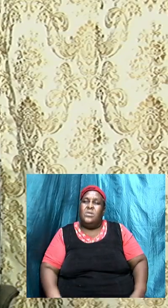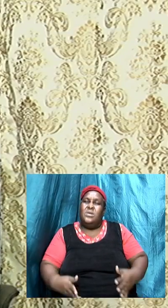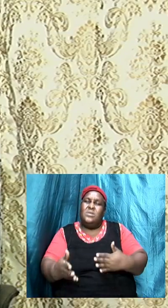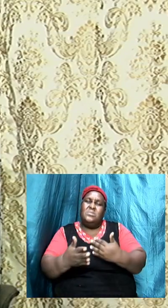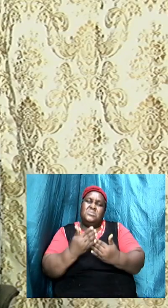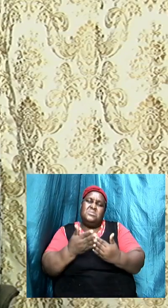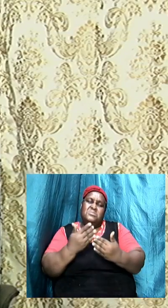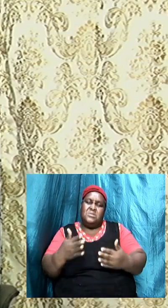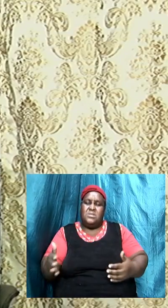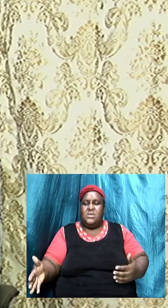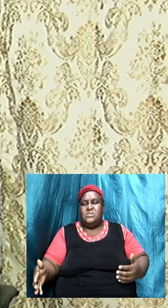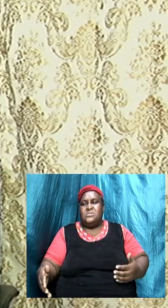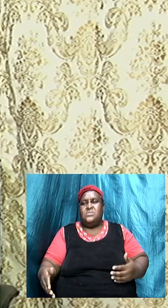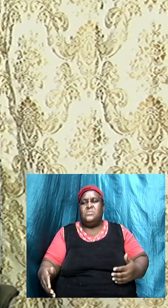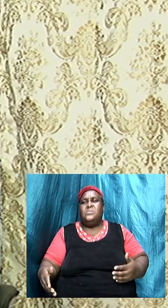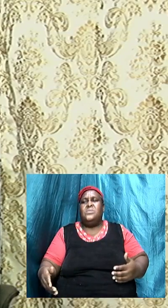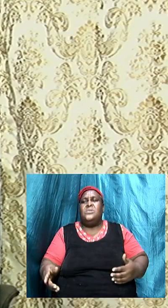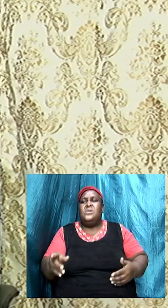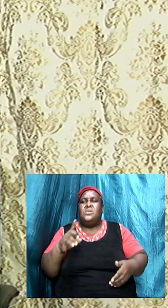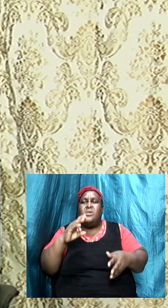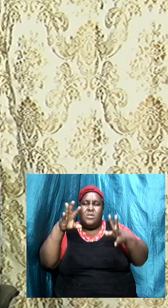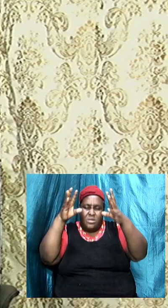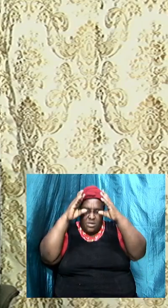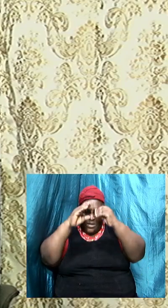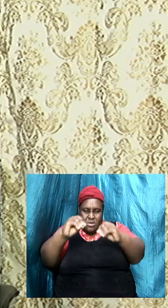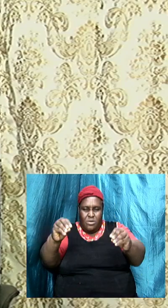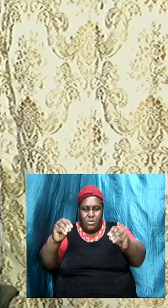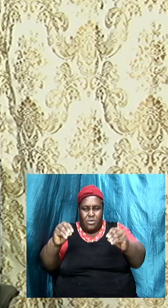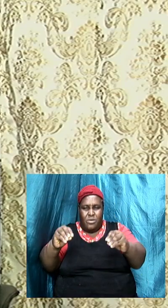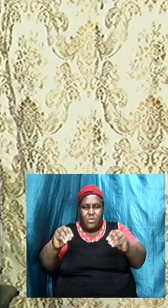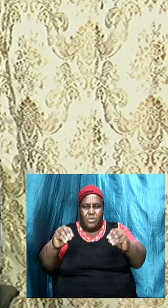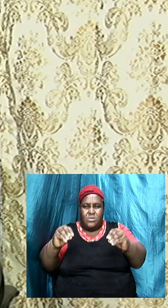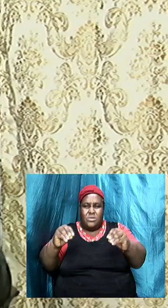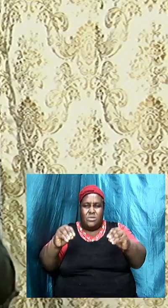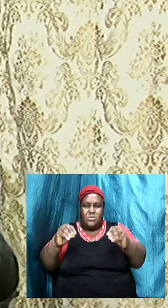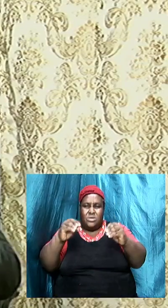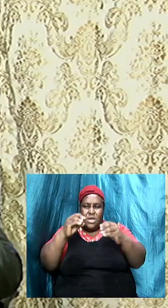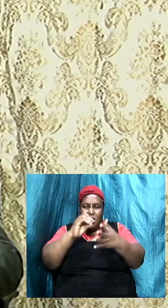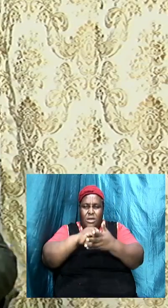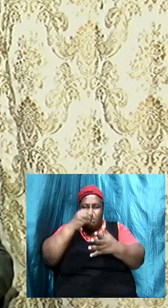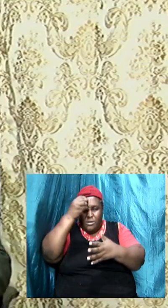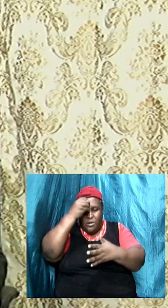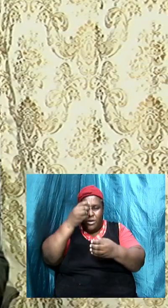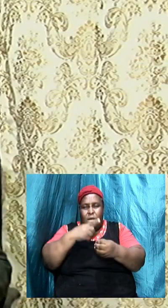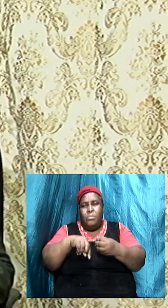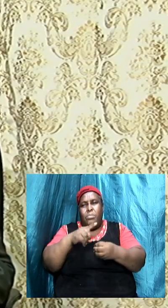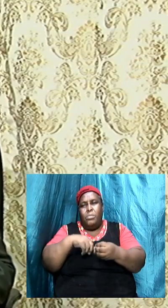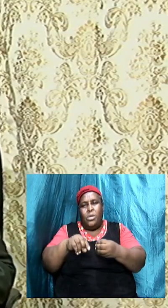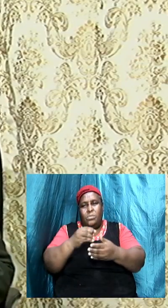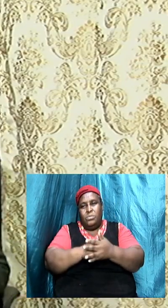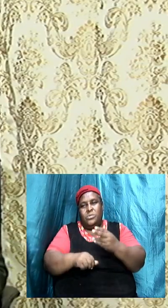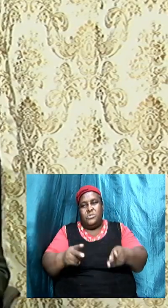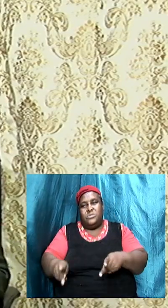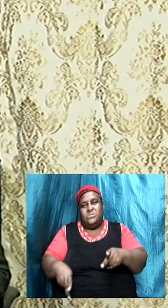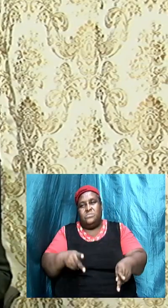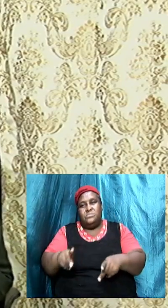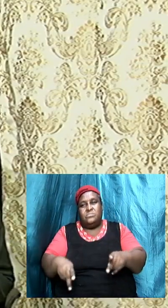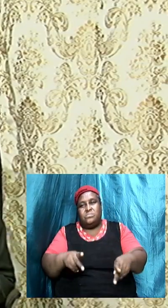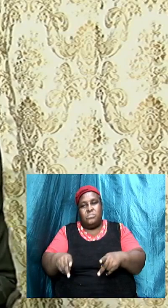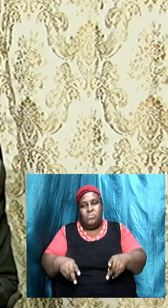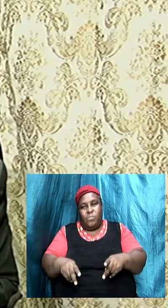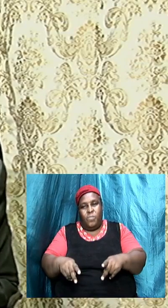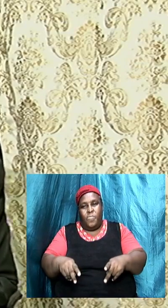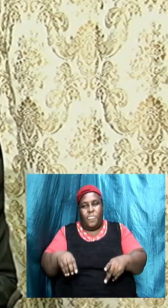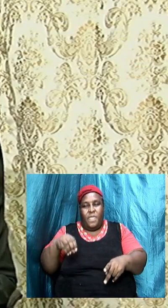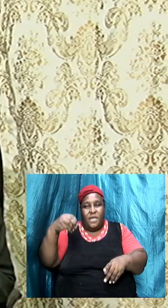simple things we're going to touch over. And touch over some simple things in baptism. Because, you know, some folks are saying that, look here, if we